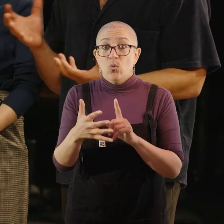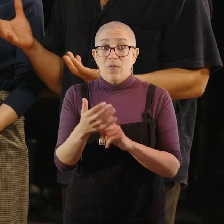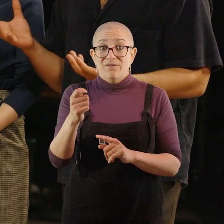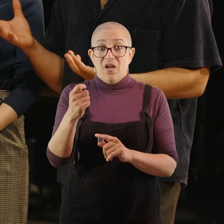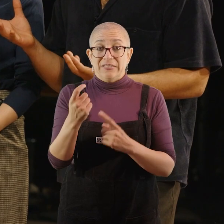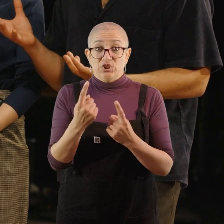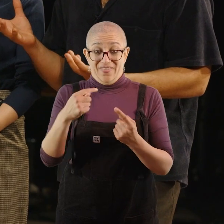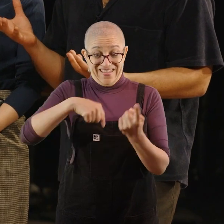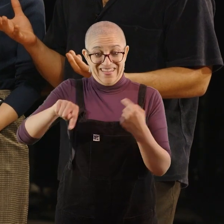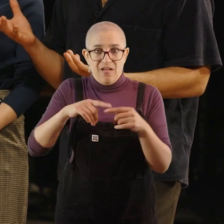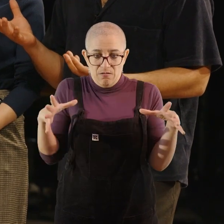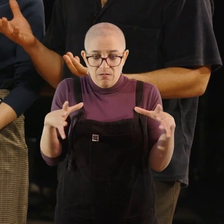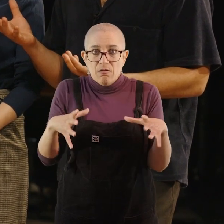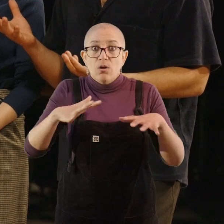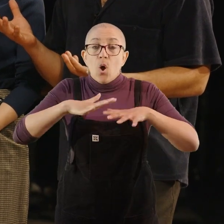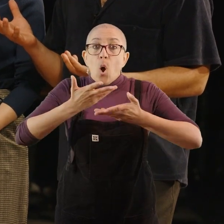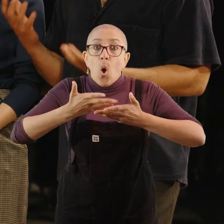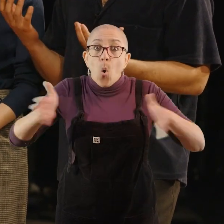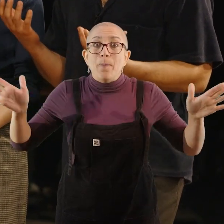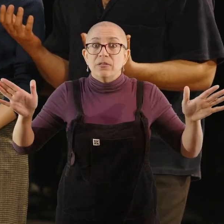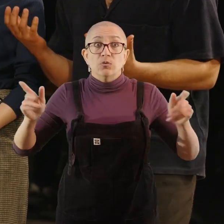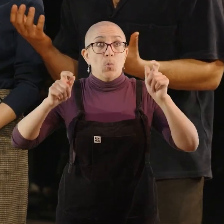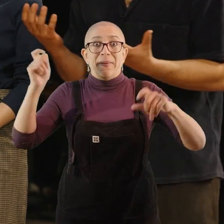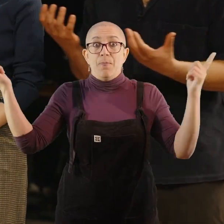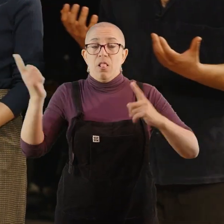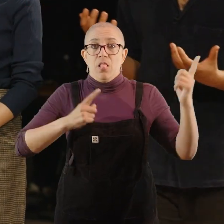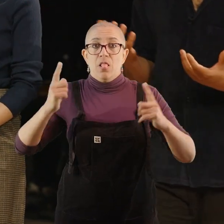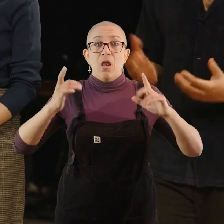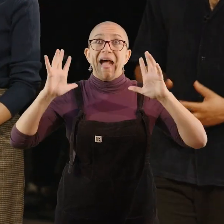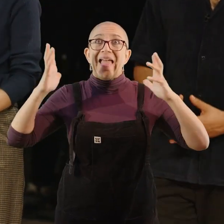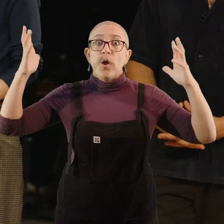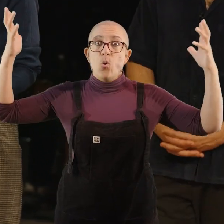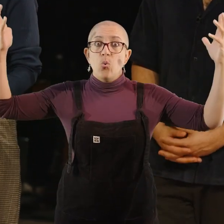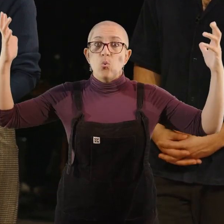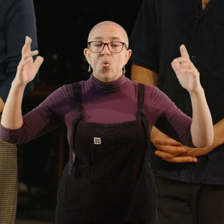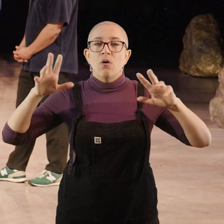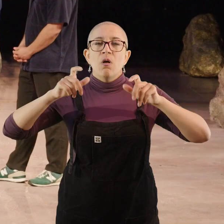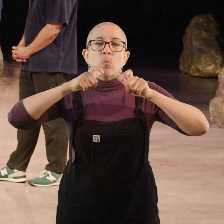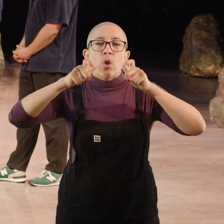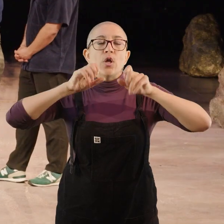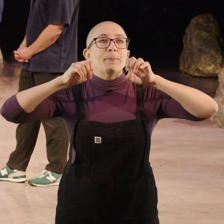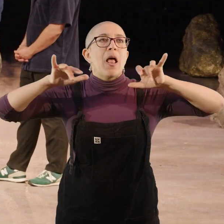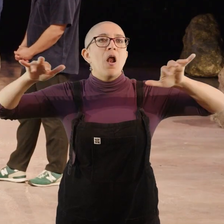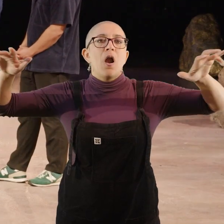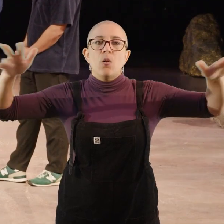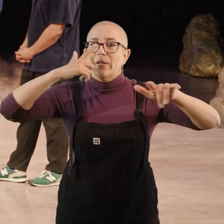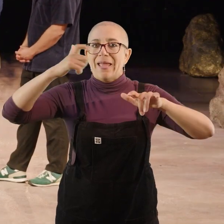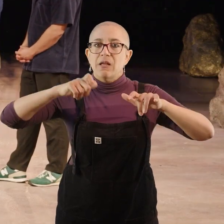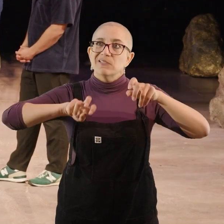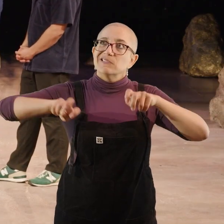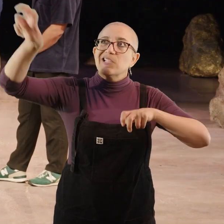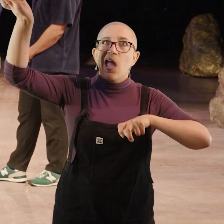space quite open to people coming in? Is it echoey as well? Like every word is like is carrying up the stairs to.